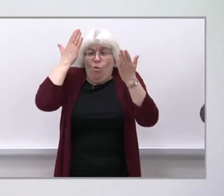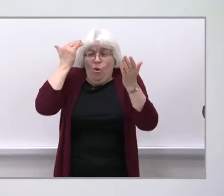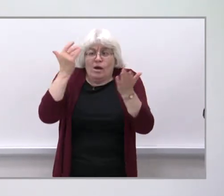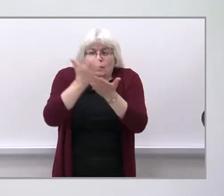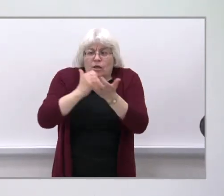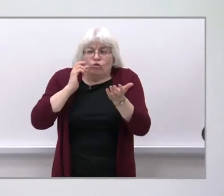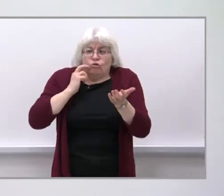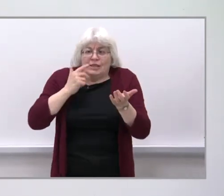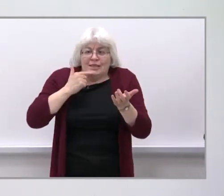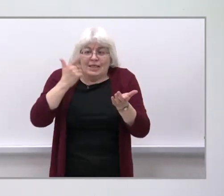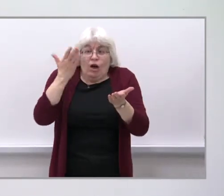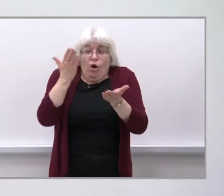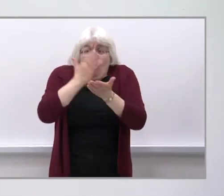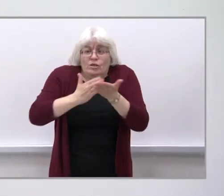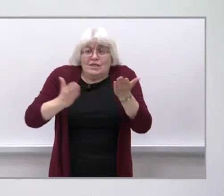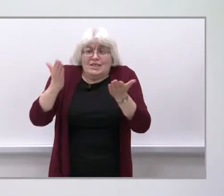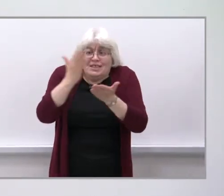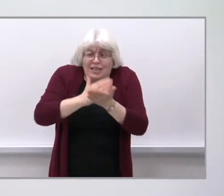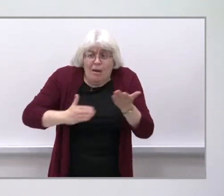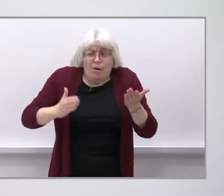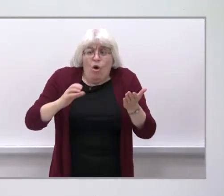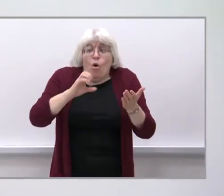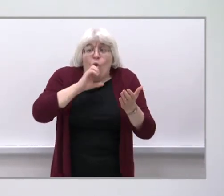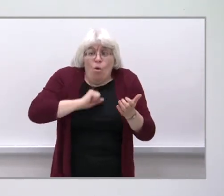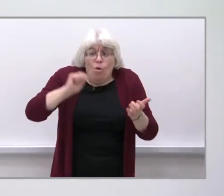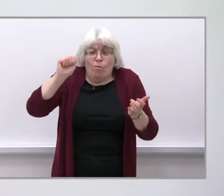I don't know the answer. Like there are some